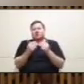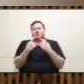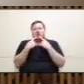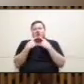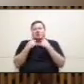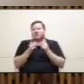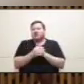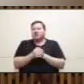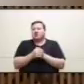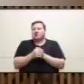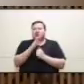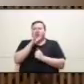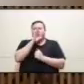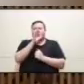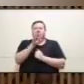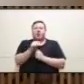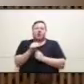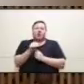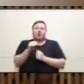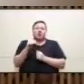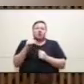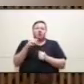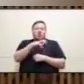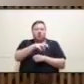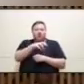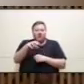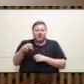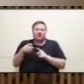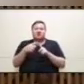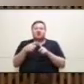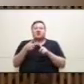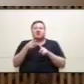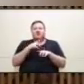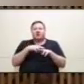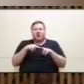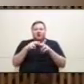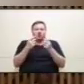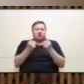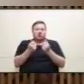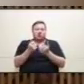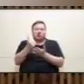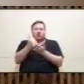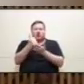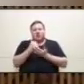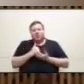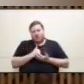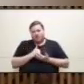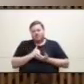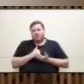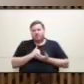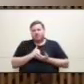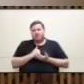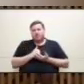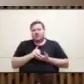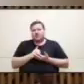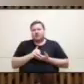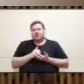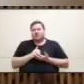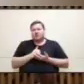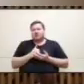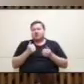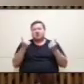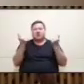we are calling for province and national treasury that we need them to come and assist us to probe those, we call them